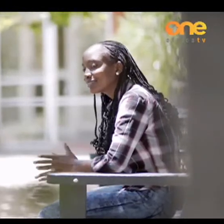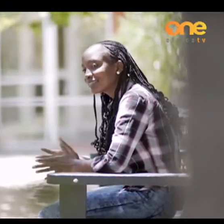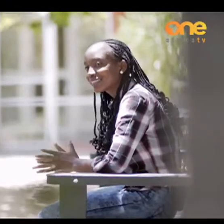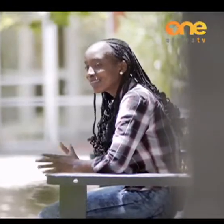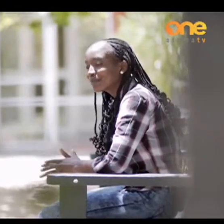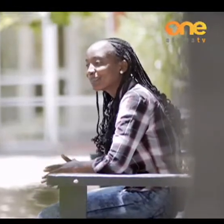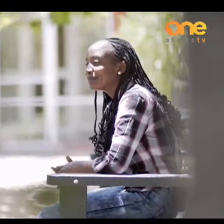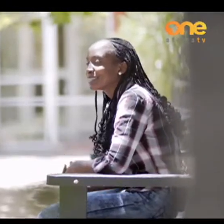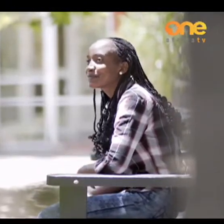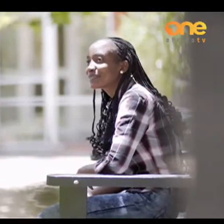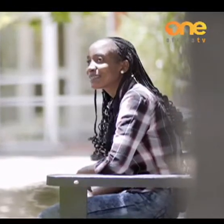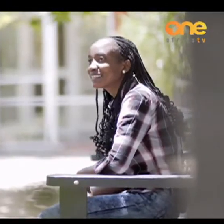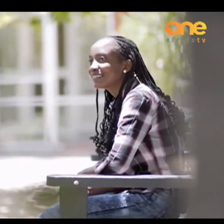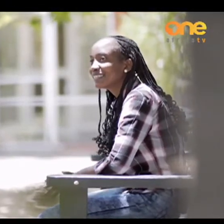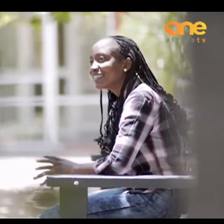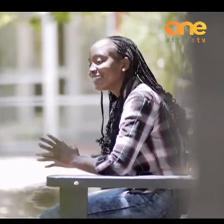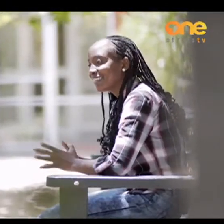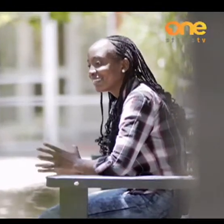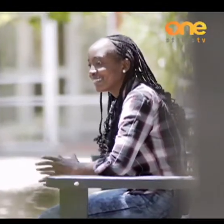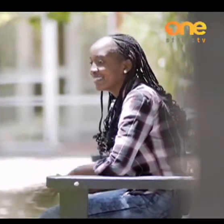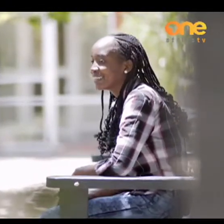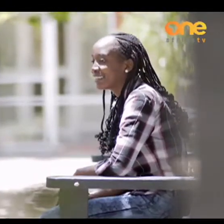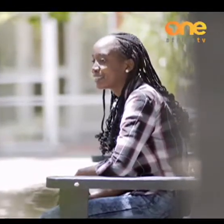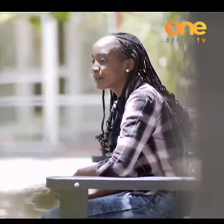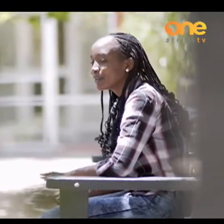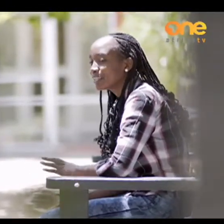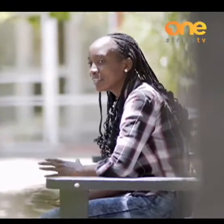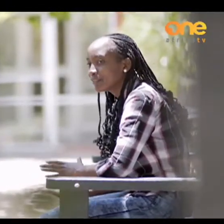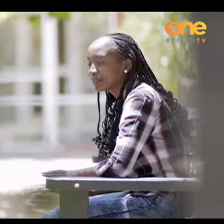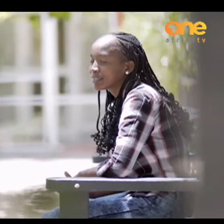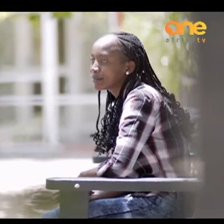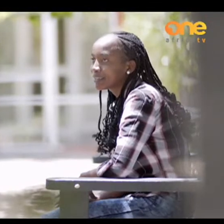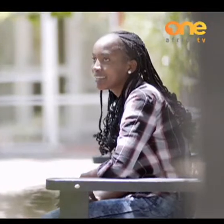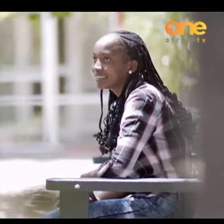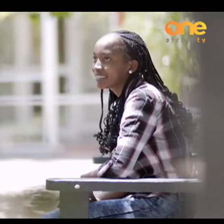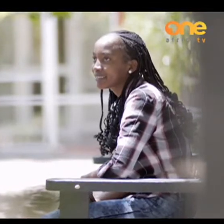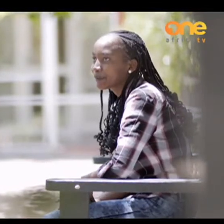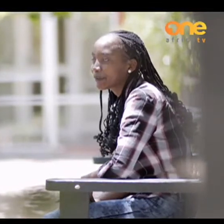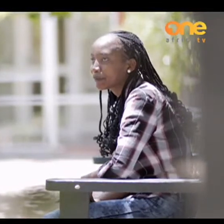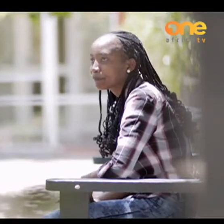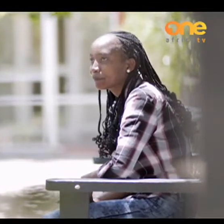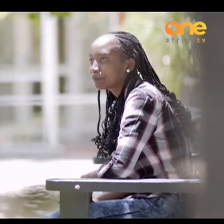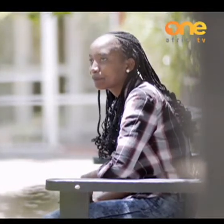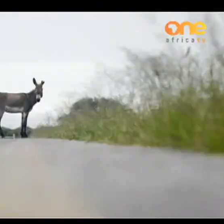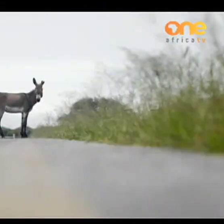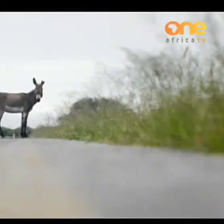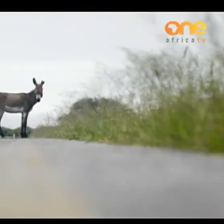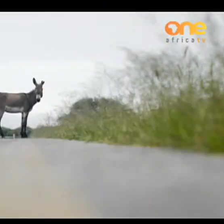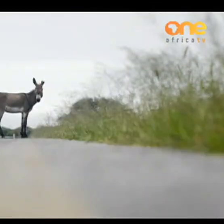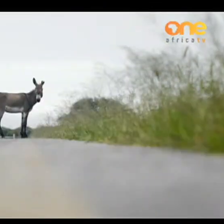it should keep up the spirit. We need that. It should continue to support us.